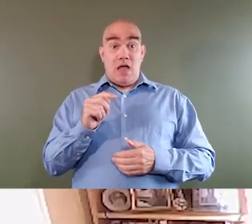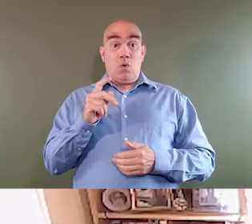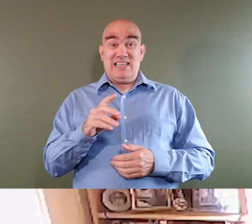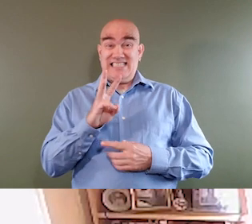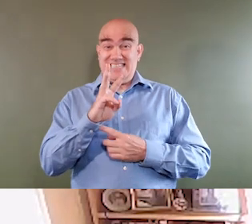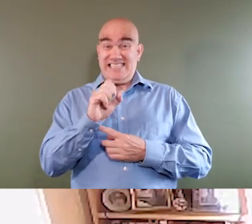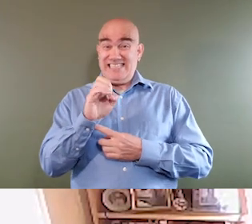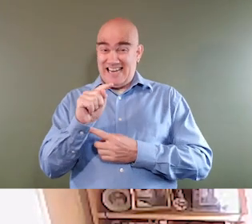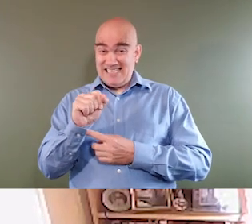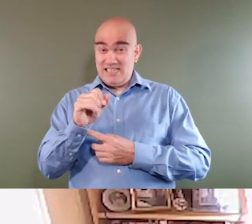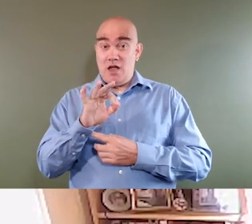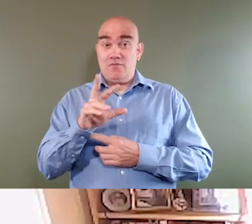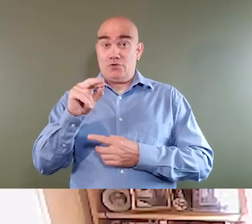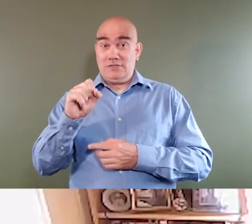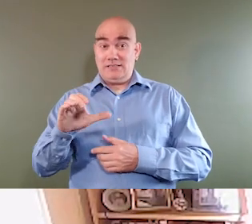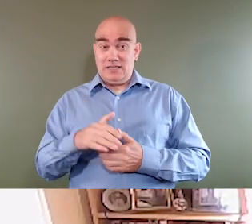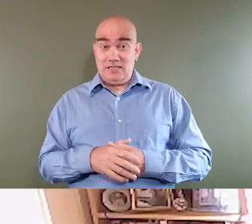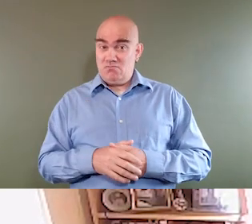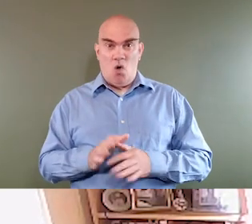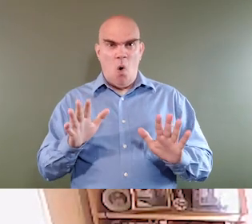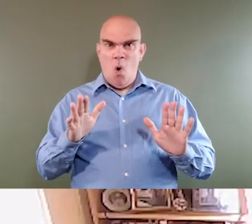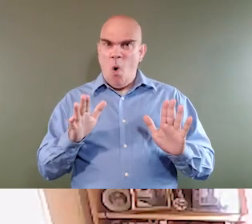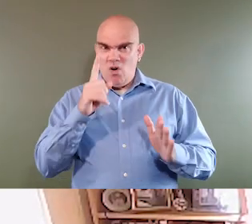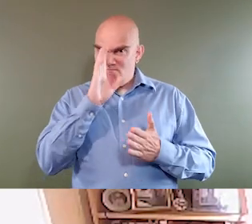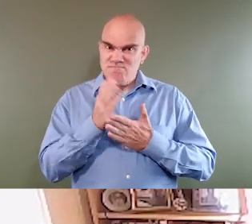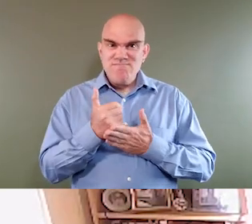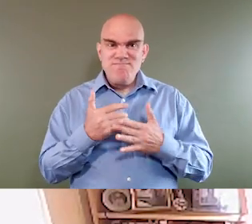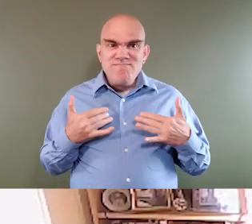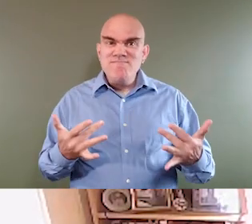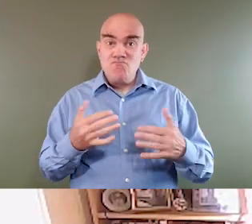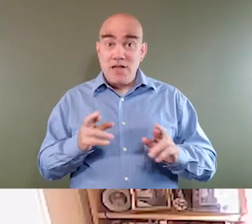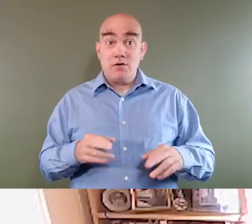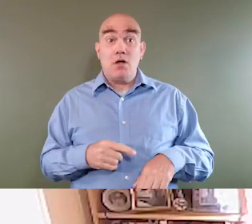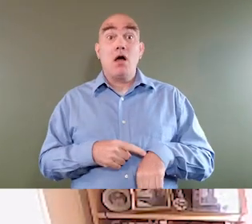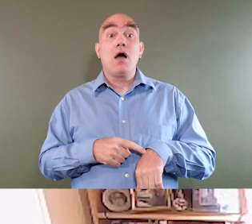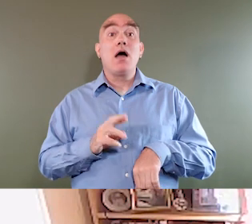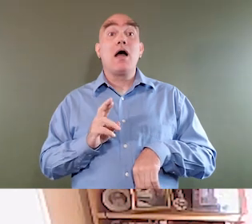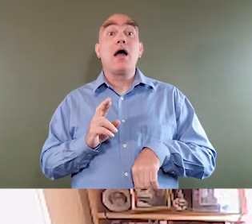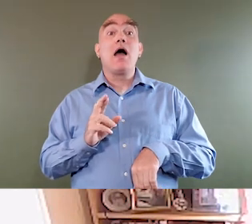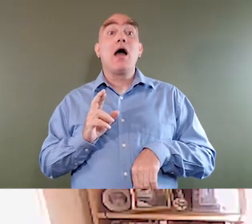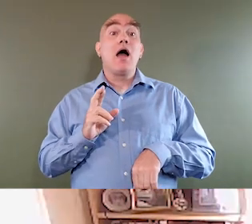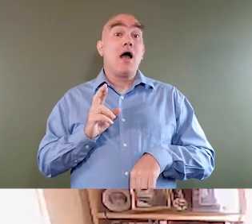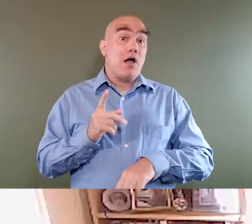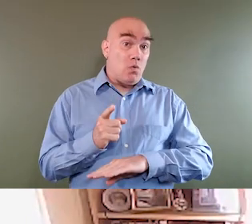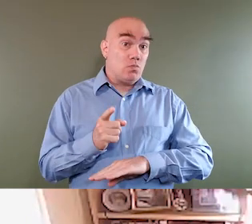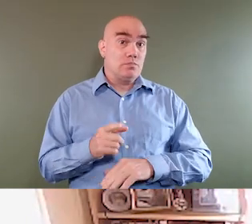of 30 seconds. These are all out, okay? On your marks, get set, and go.